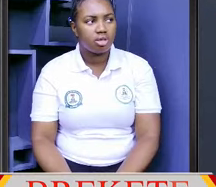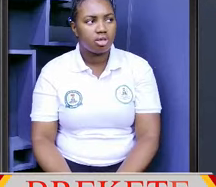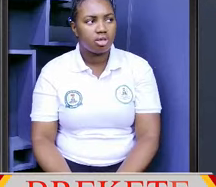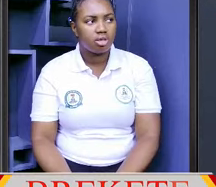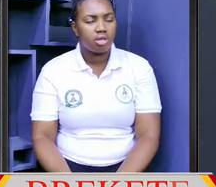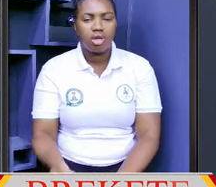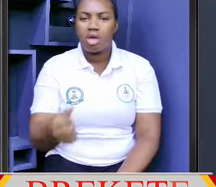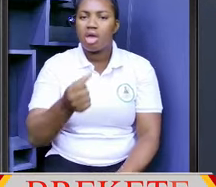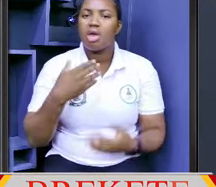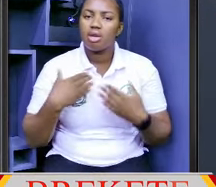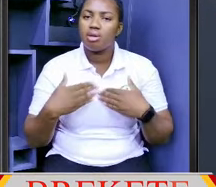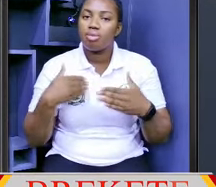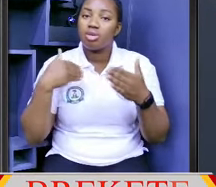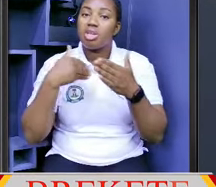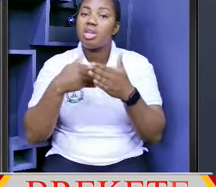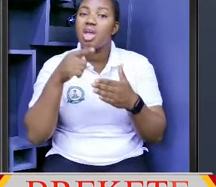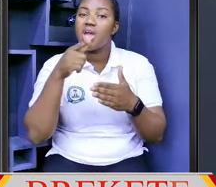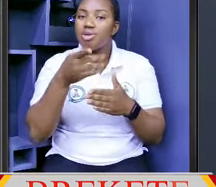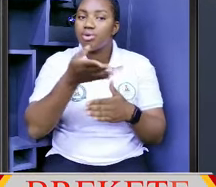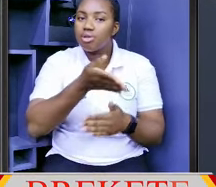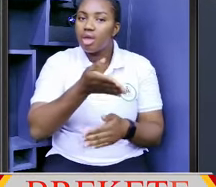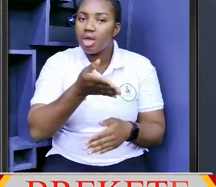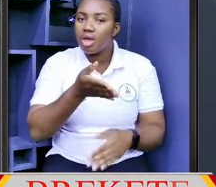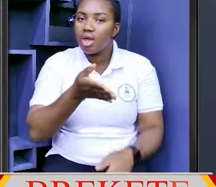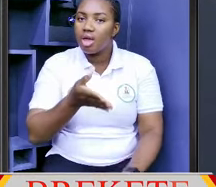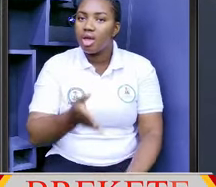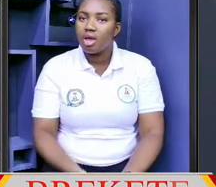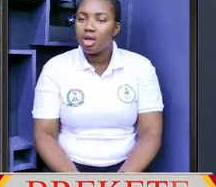Anybody there near you, dear?